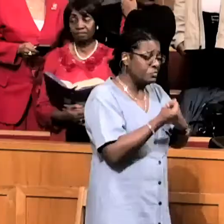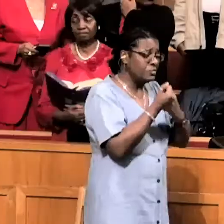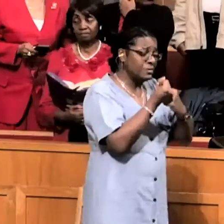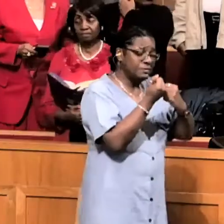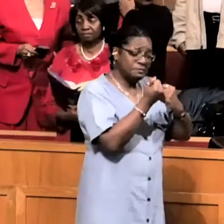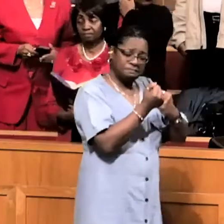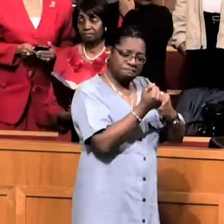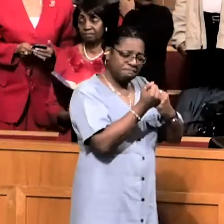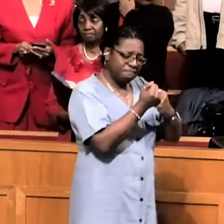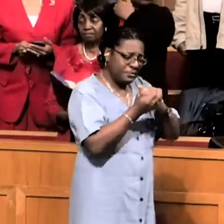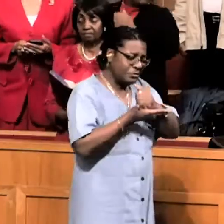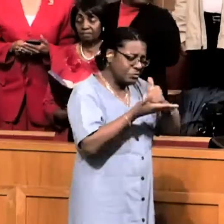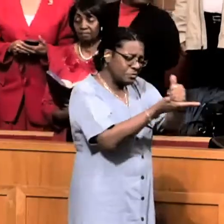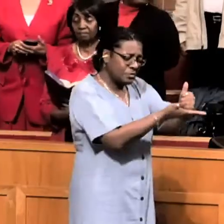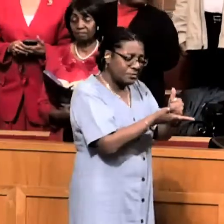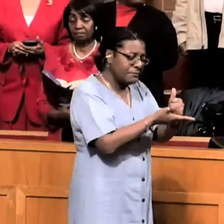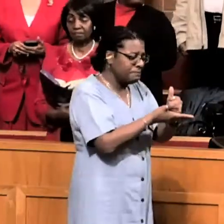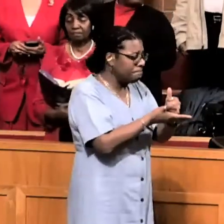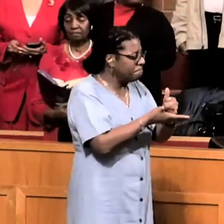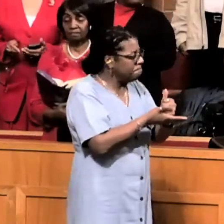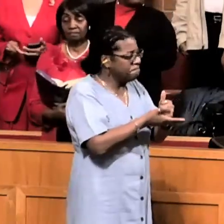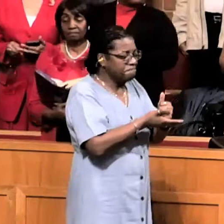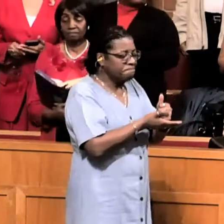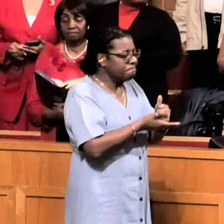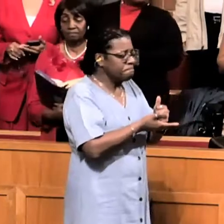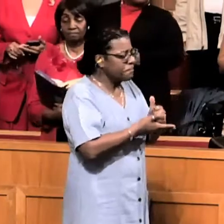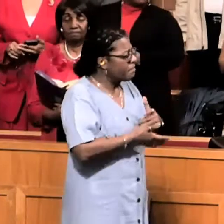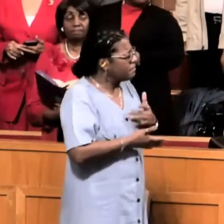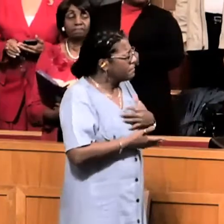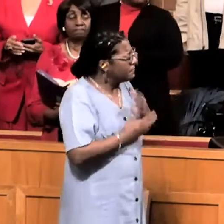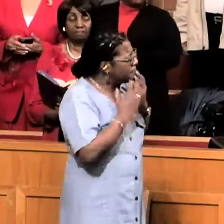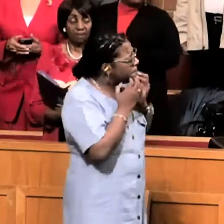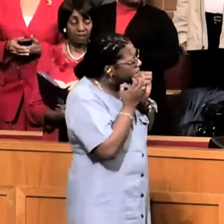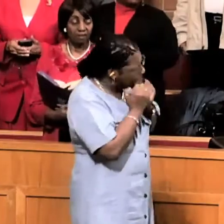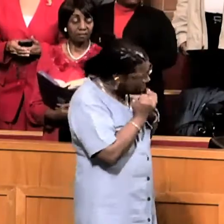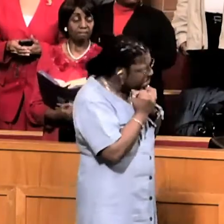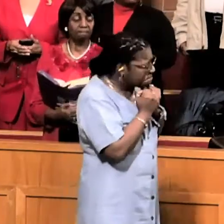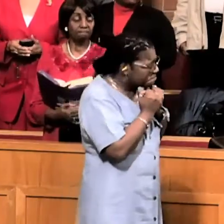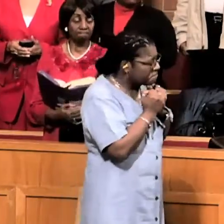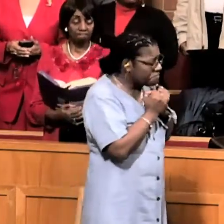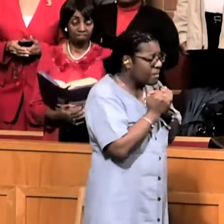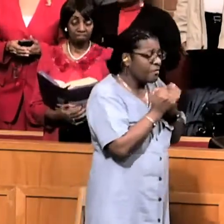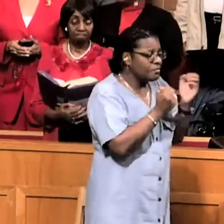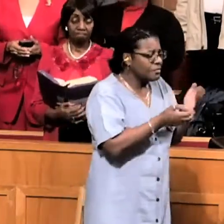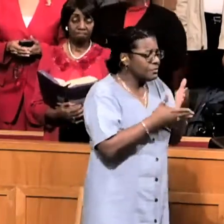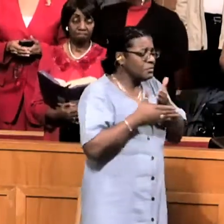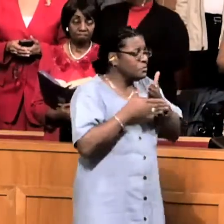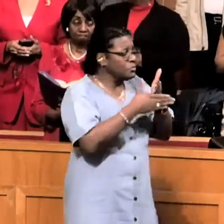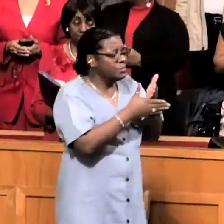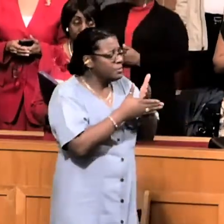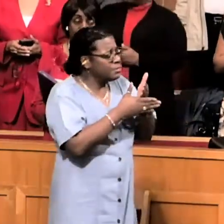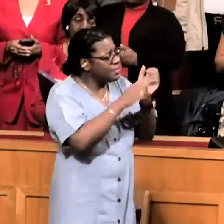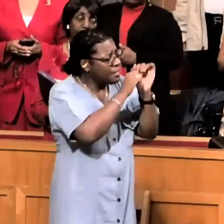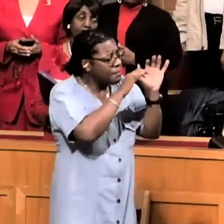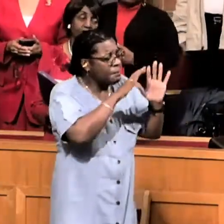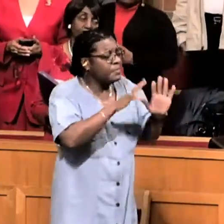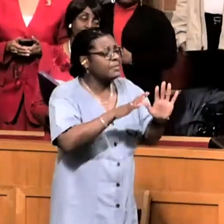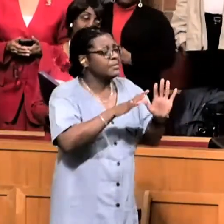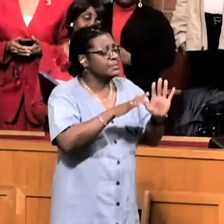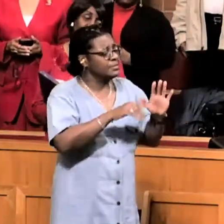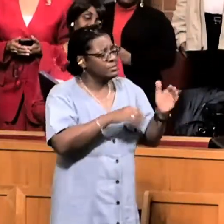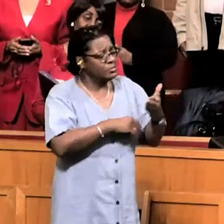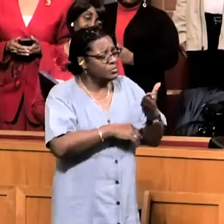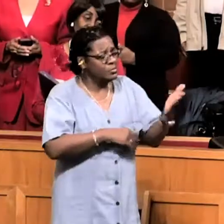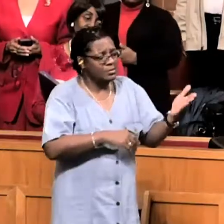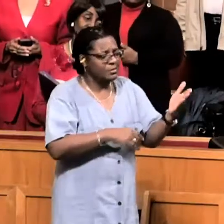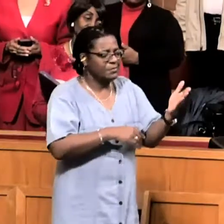me. And I just wanted to come back and tell you thank you so much. May God bless you on the inside and